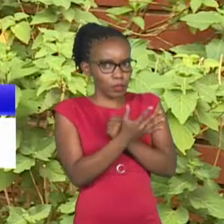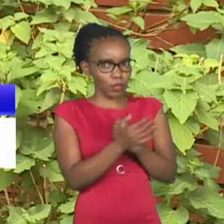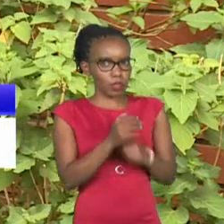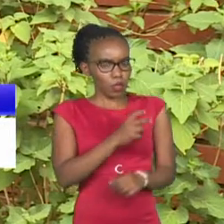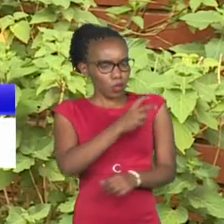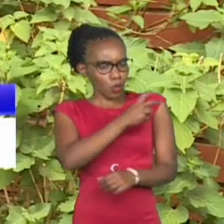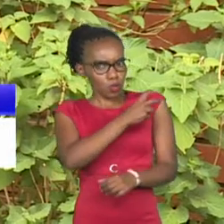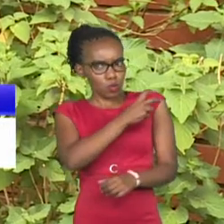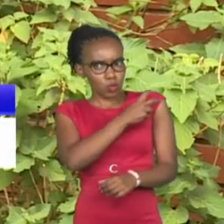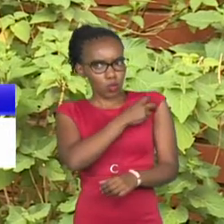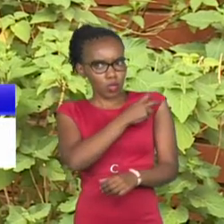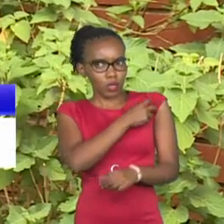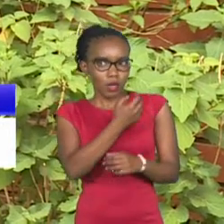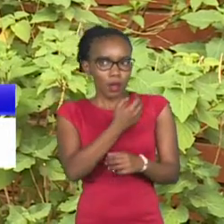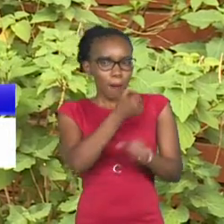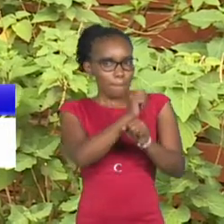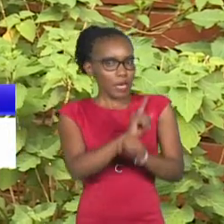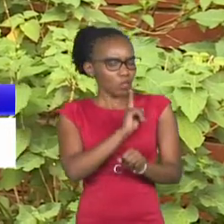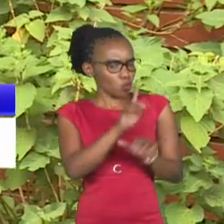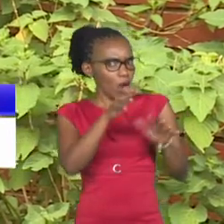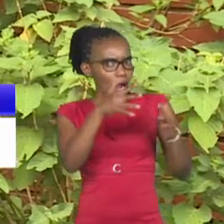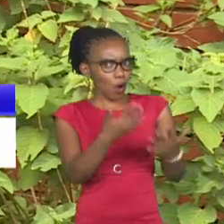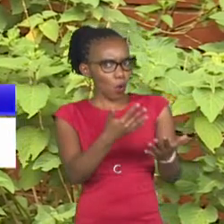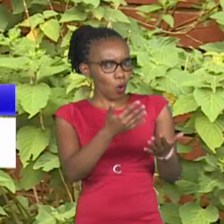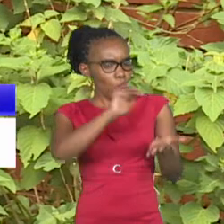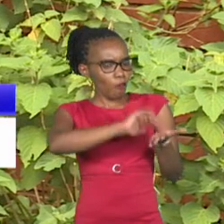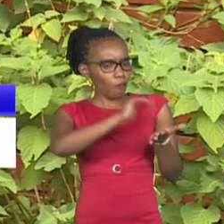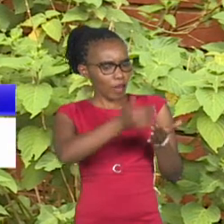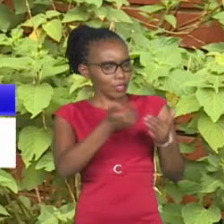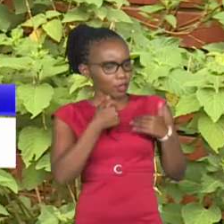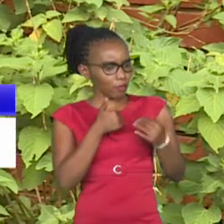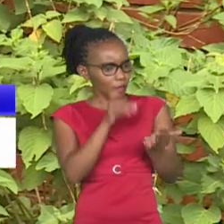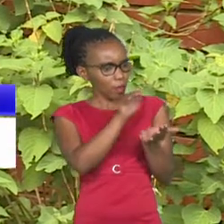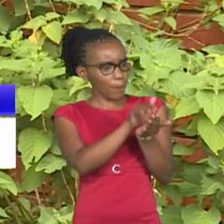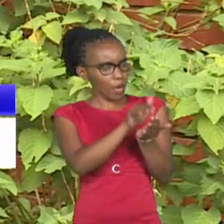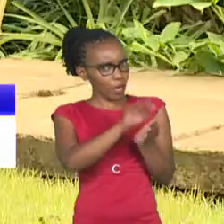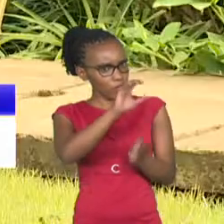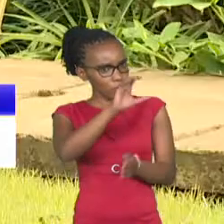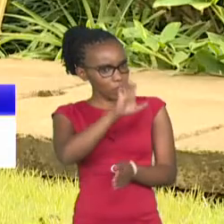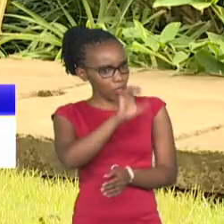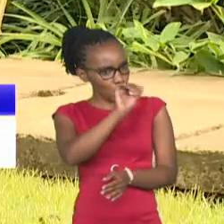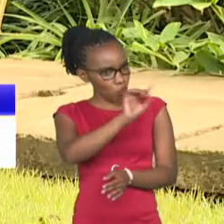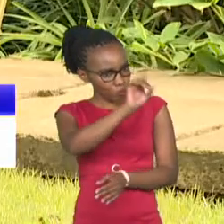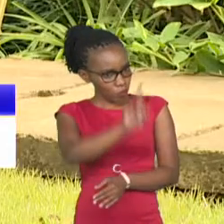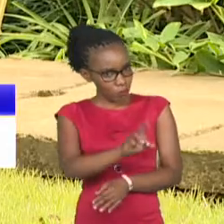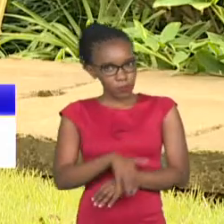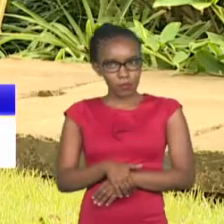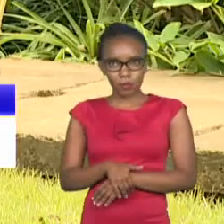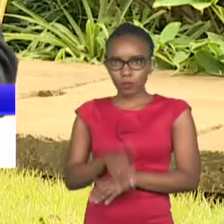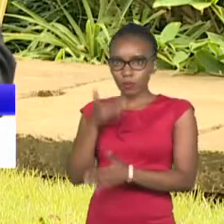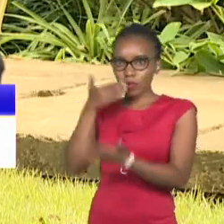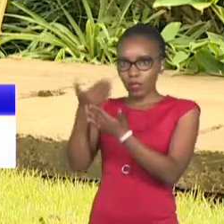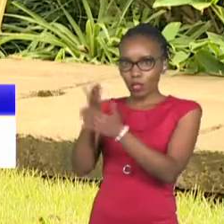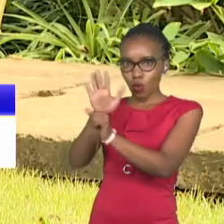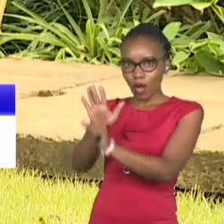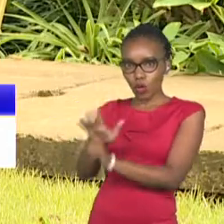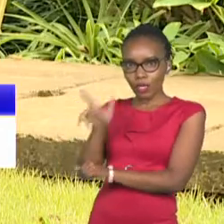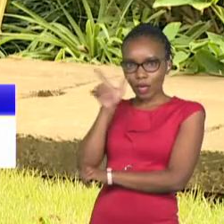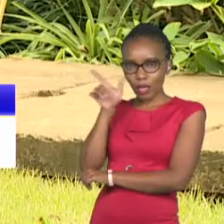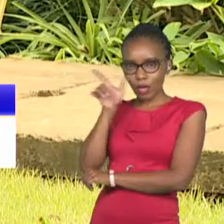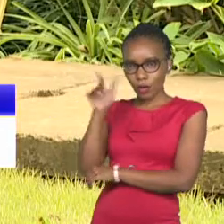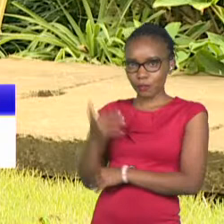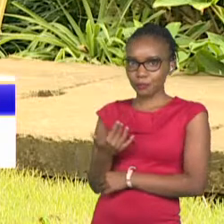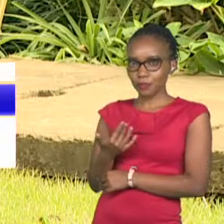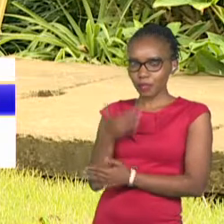Edge? How do you ensure that there is money in the bank as a CEO? Thank you, Link, for having me.